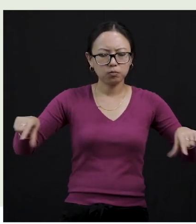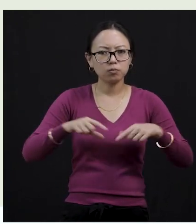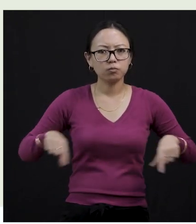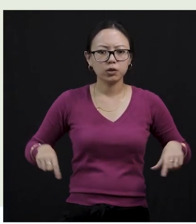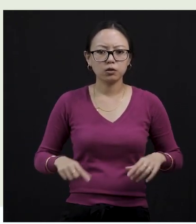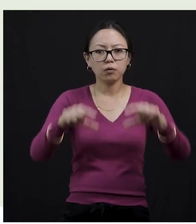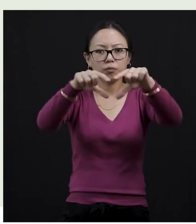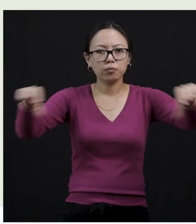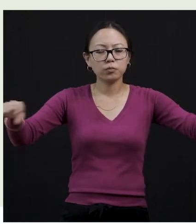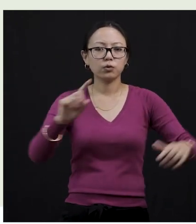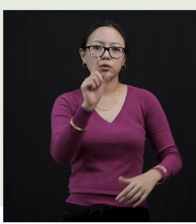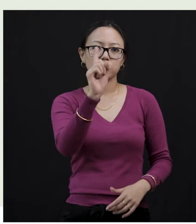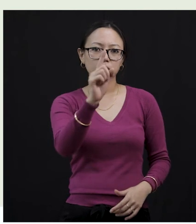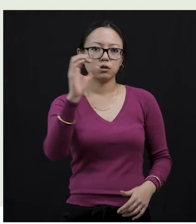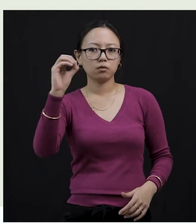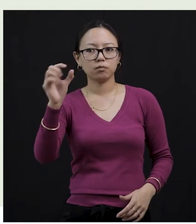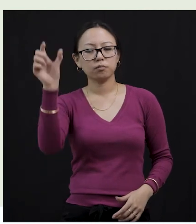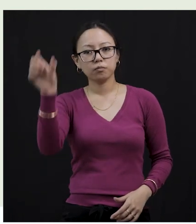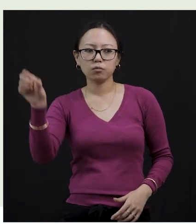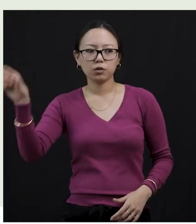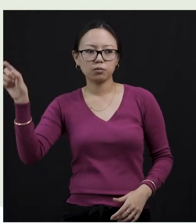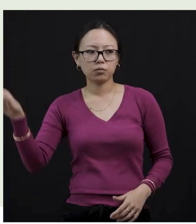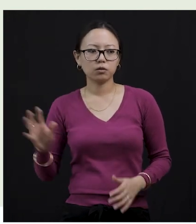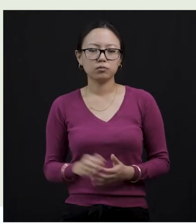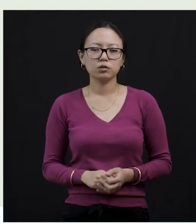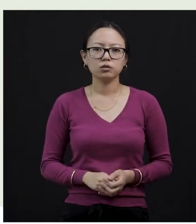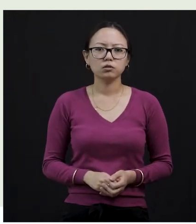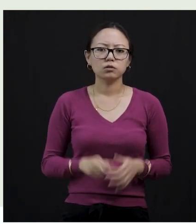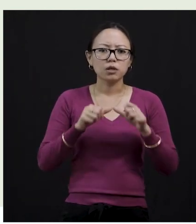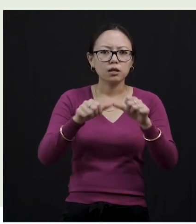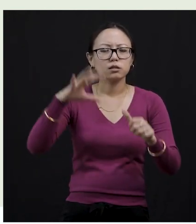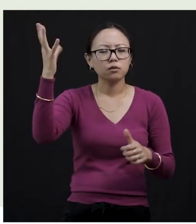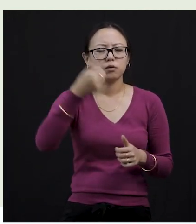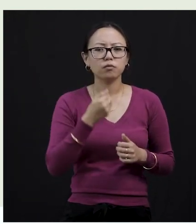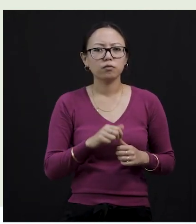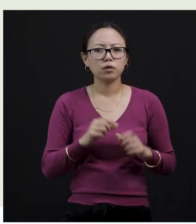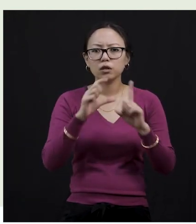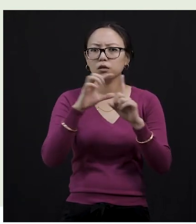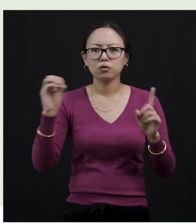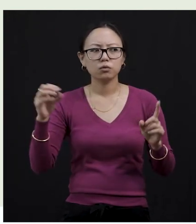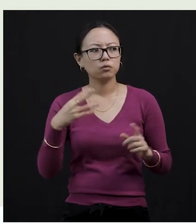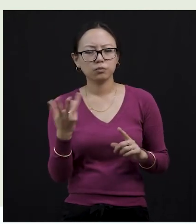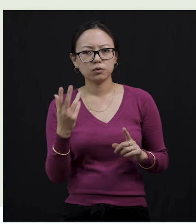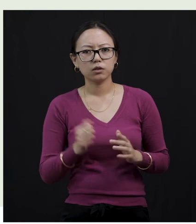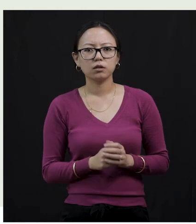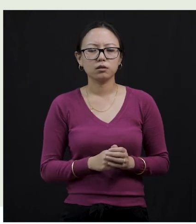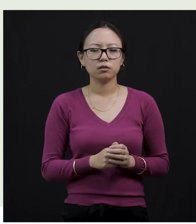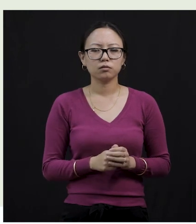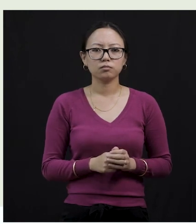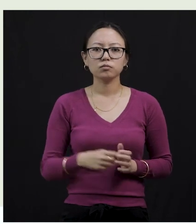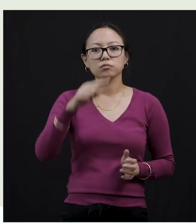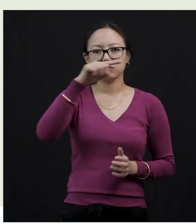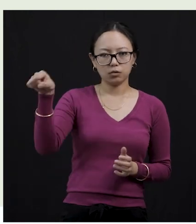then the next what you have to do now in order to find it out the answer, class, you need to divide them, right? We need